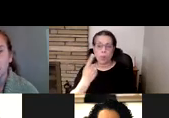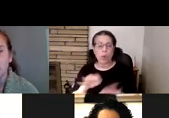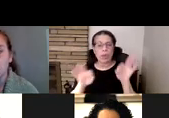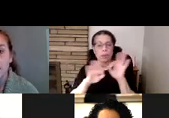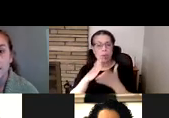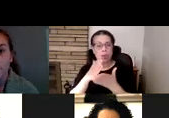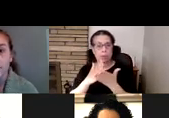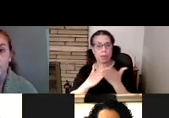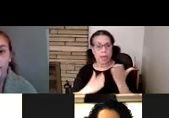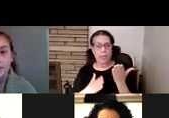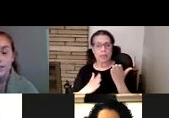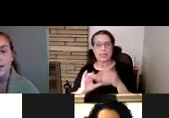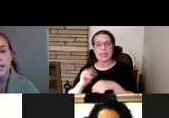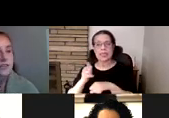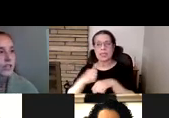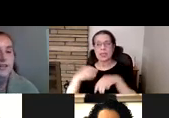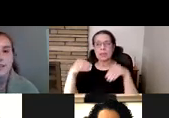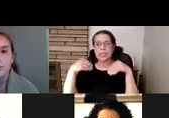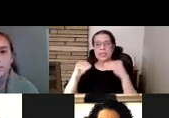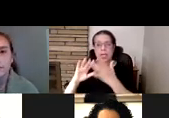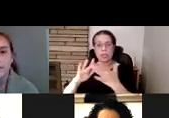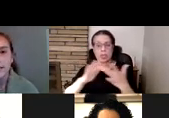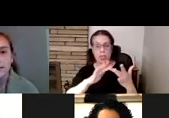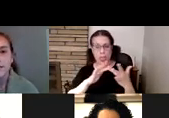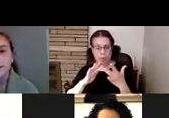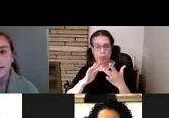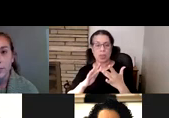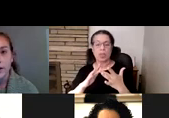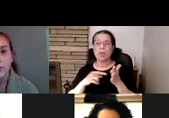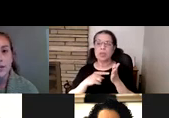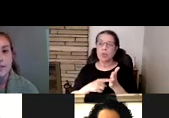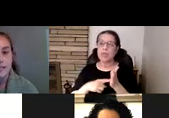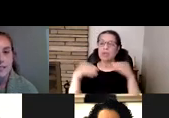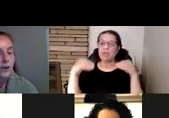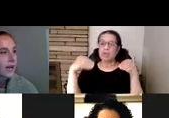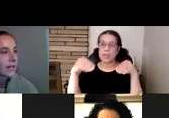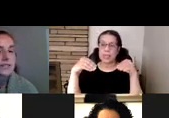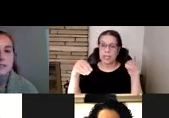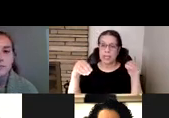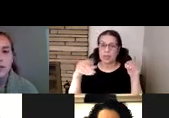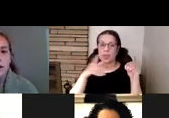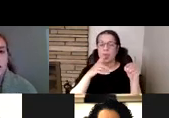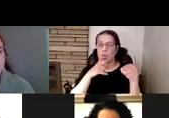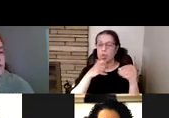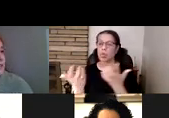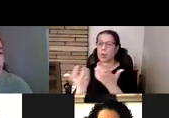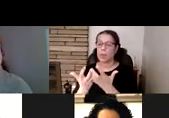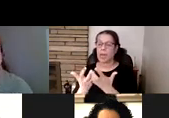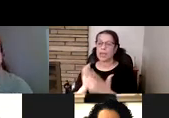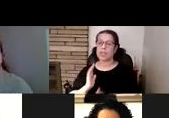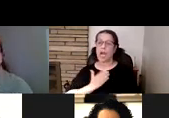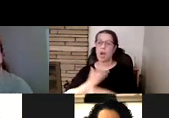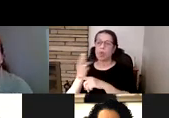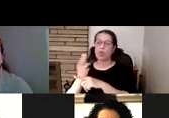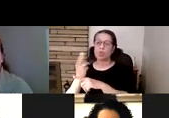to standing up a sales network that works is ensuring that we bring retailers into the network who meet the needs of our riders. So this is why